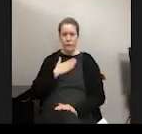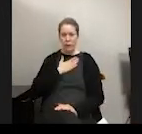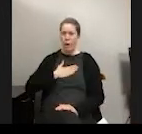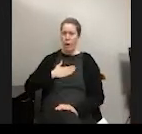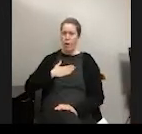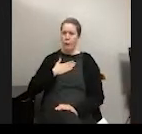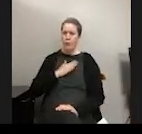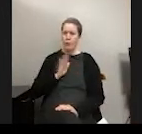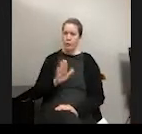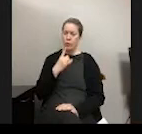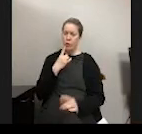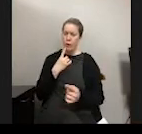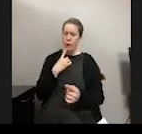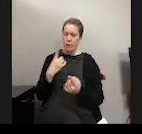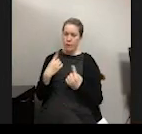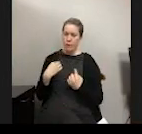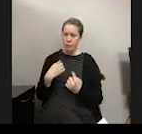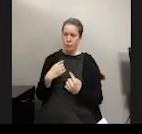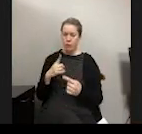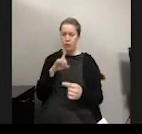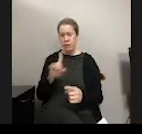complicated.